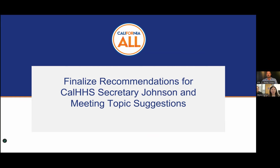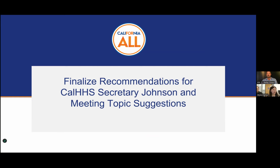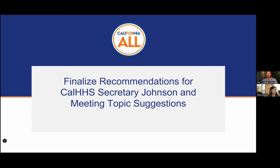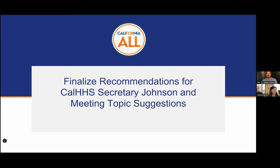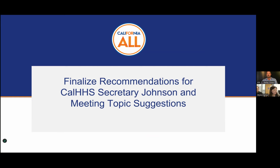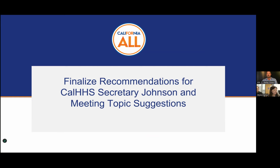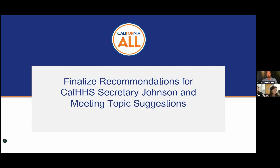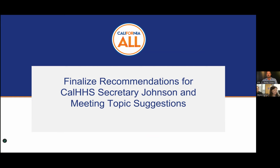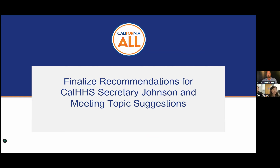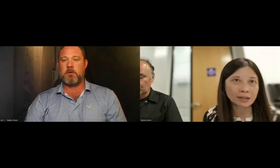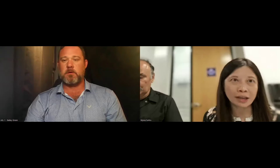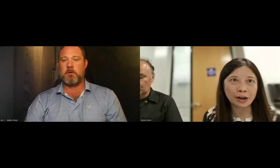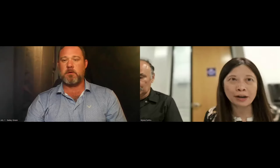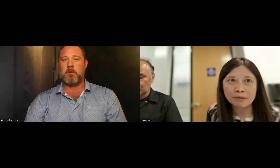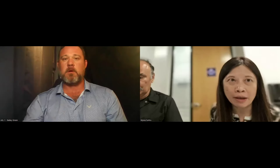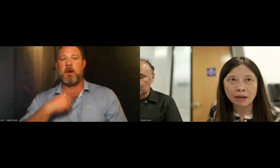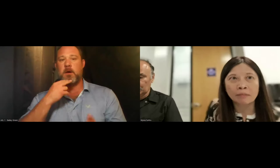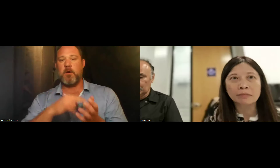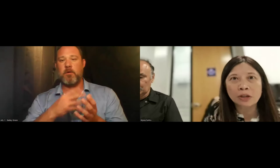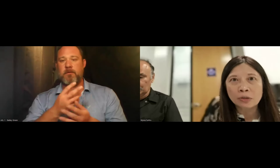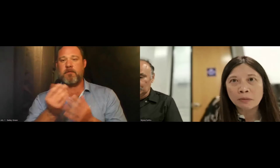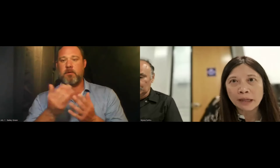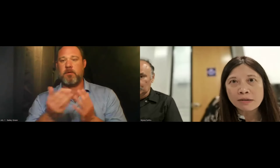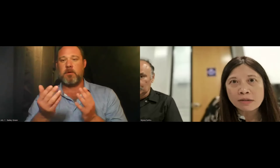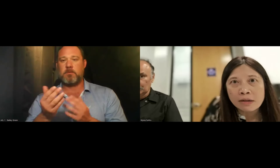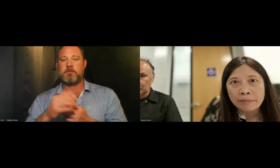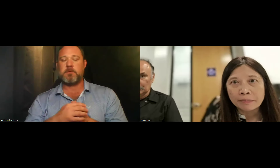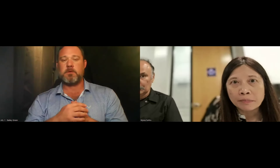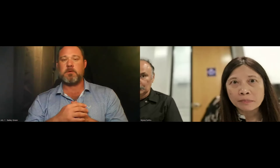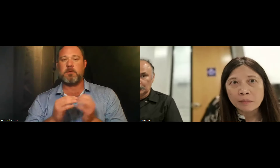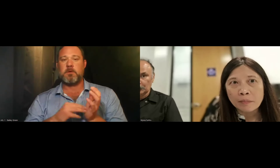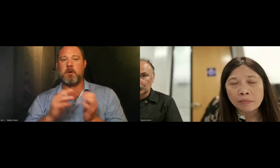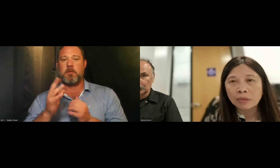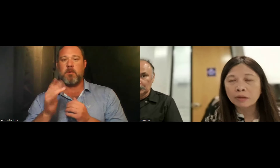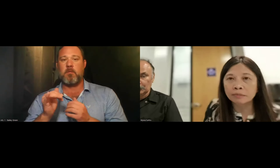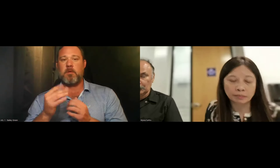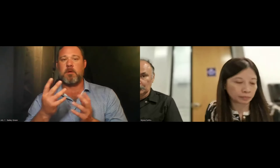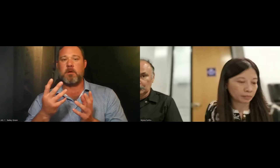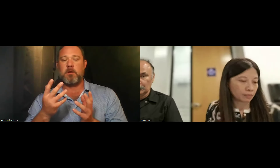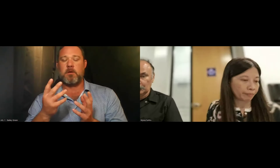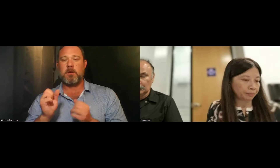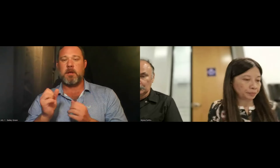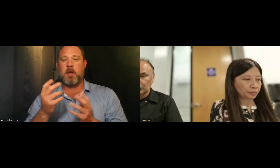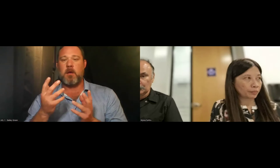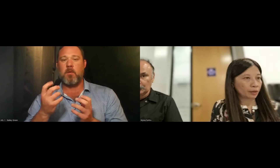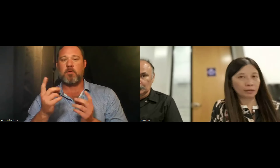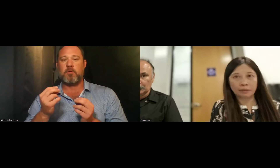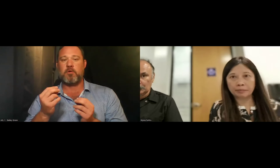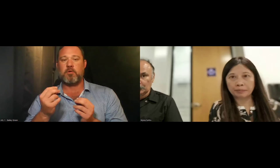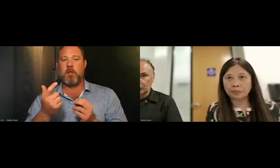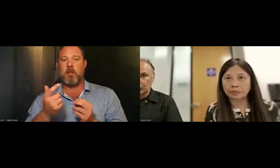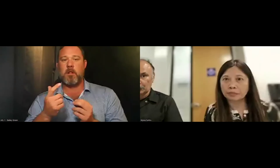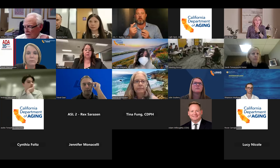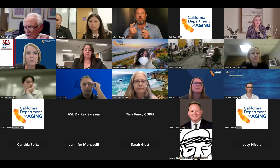I know I noted a few things here. Dr. Mobley? Yeah, I wanted to do maybe something a little